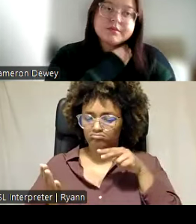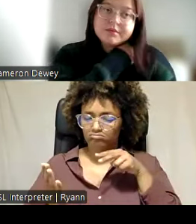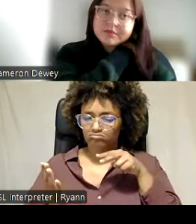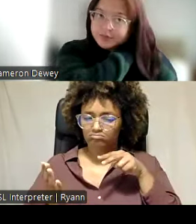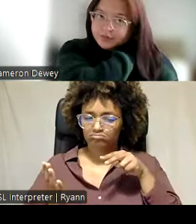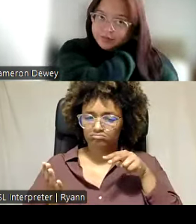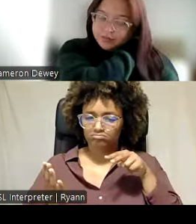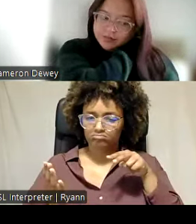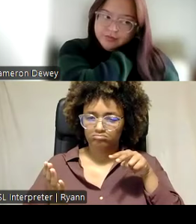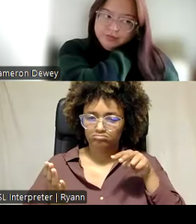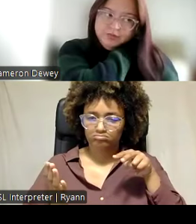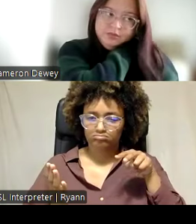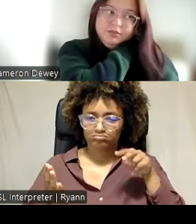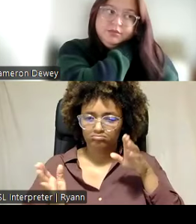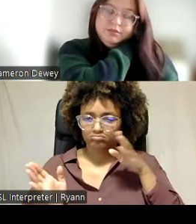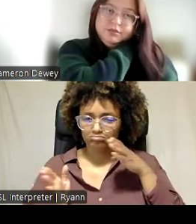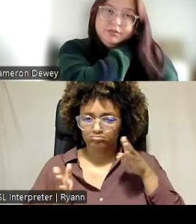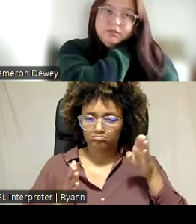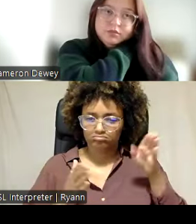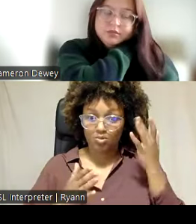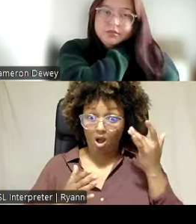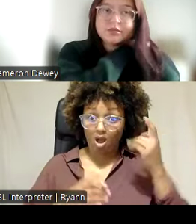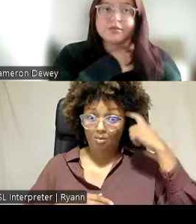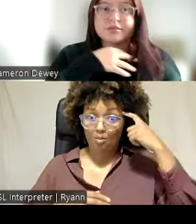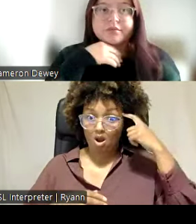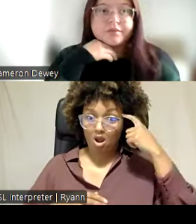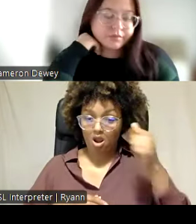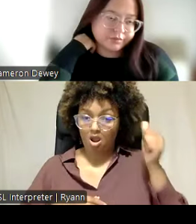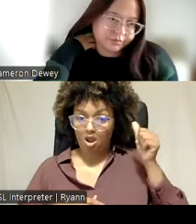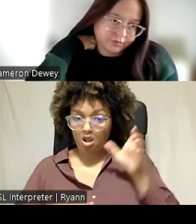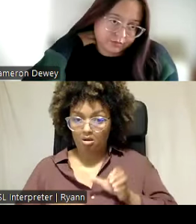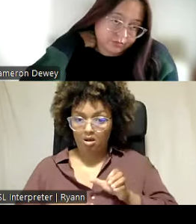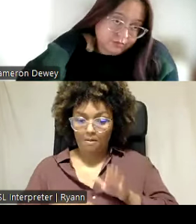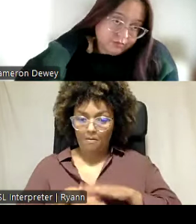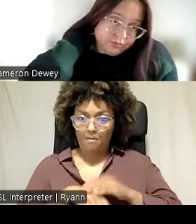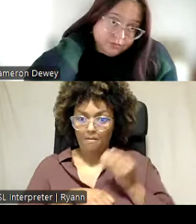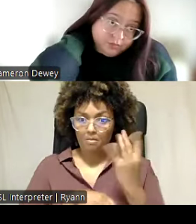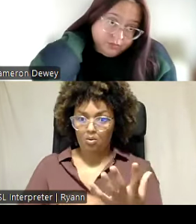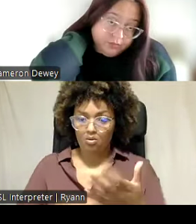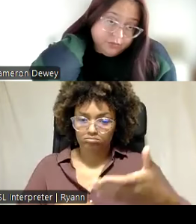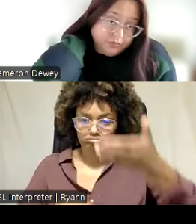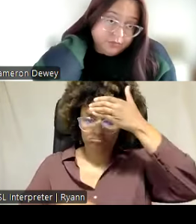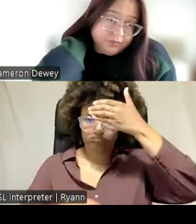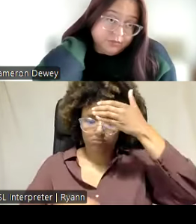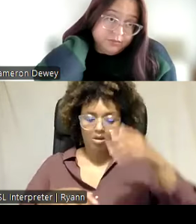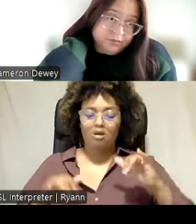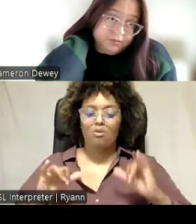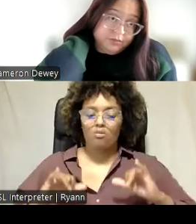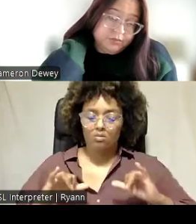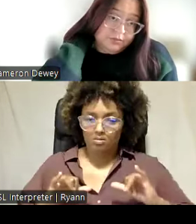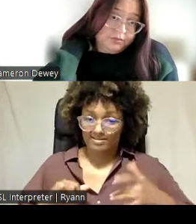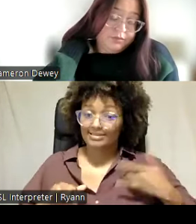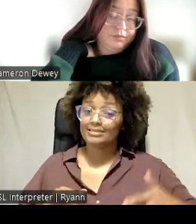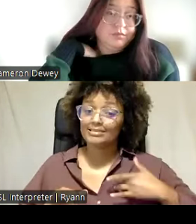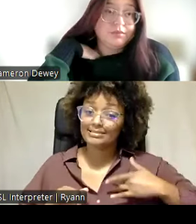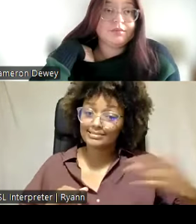your amygdala is going off. And whereas your prefrontal cortex would typically use executive functioning to